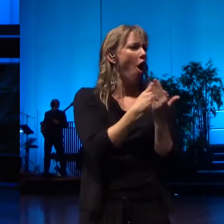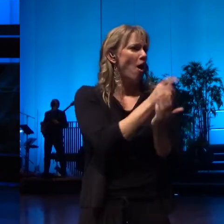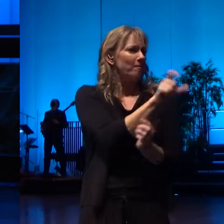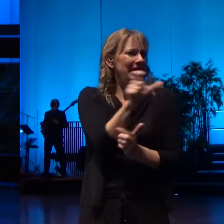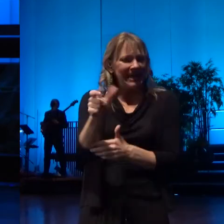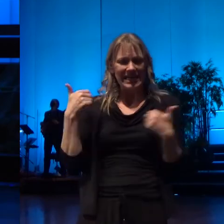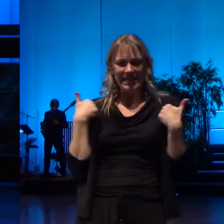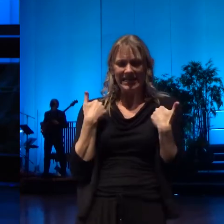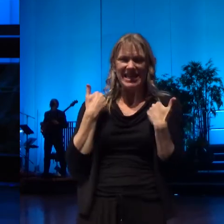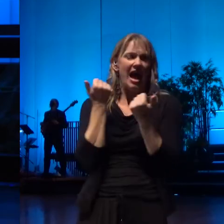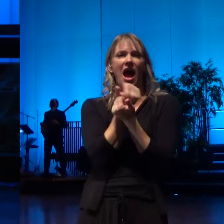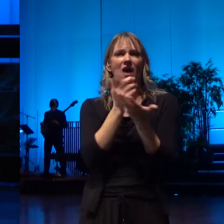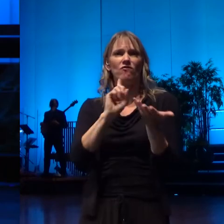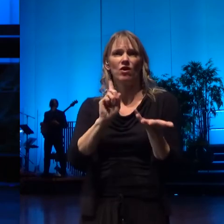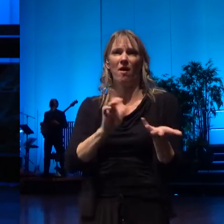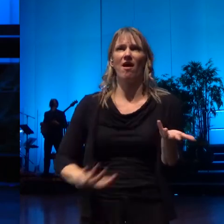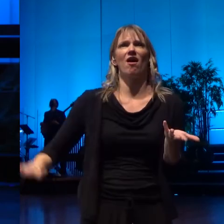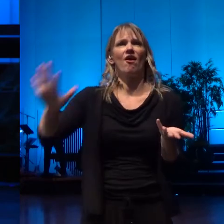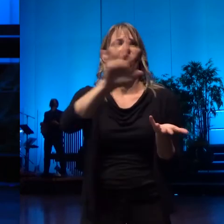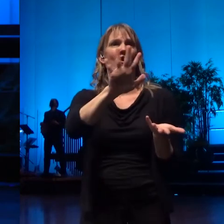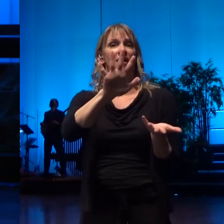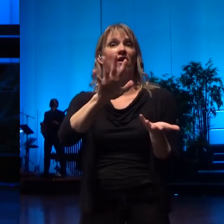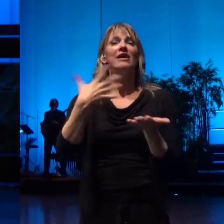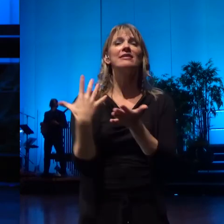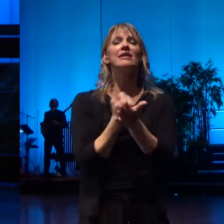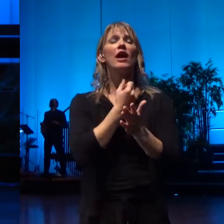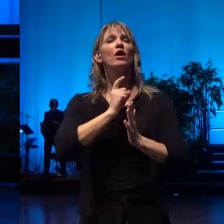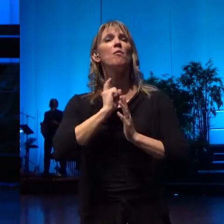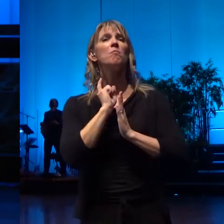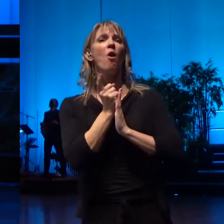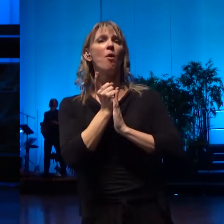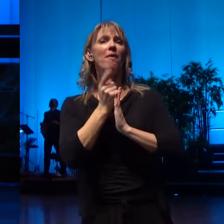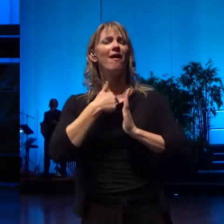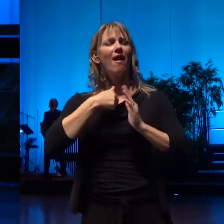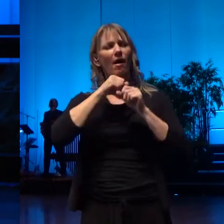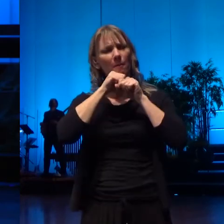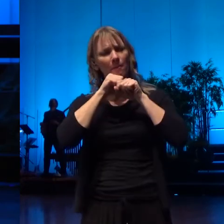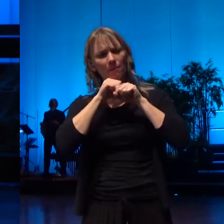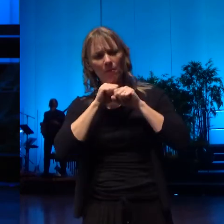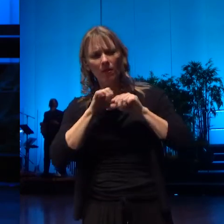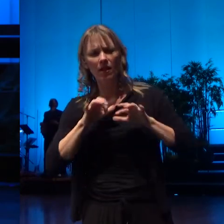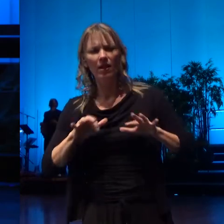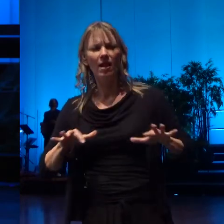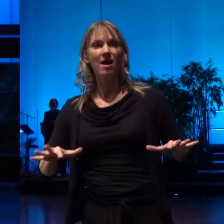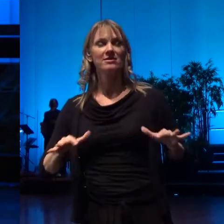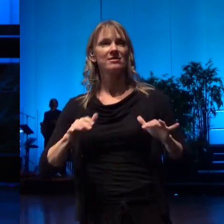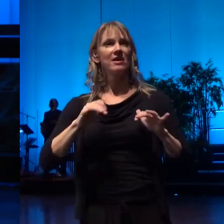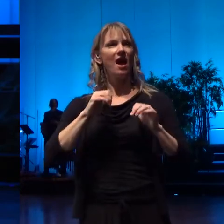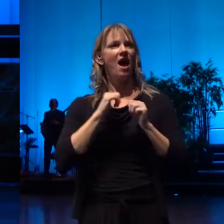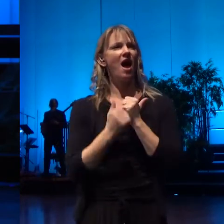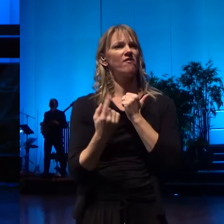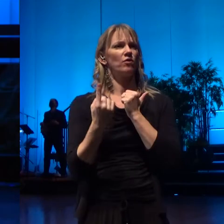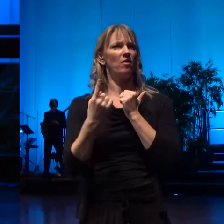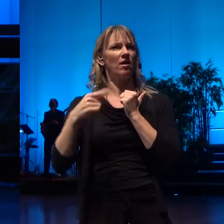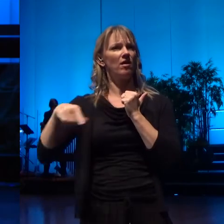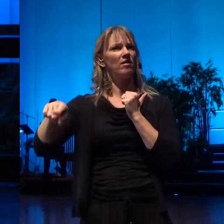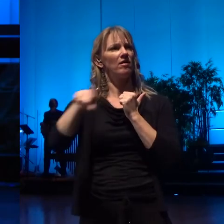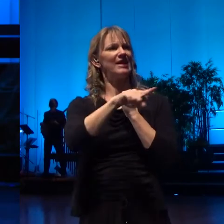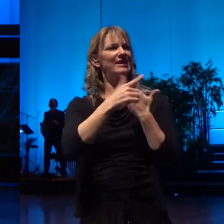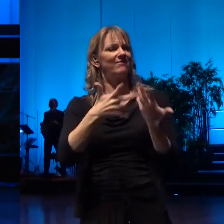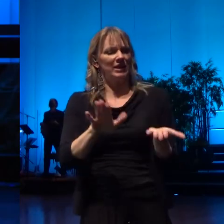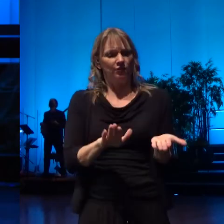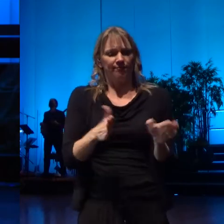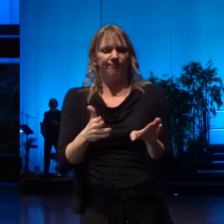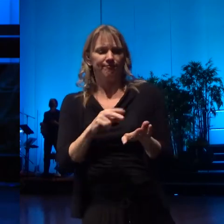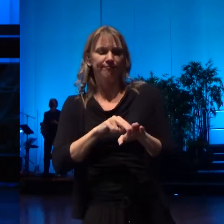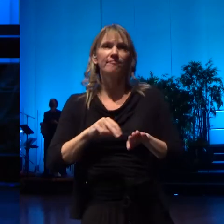everywhere. And I take just a moment and I bless all those who have made their ascension,